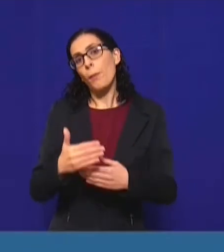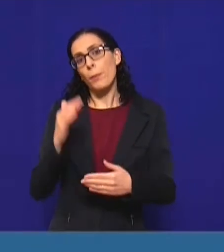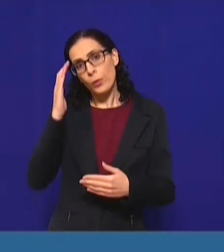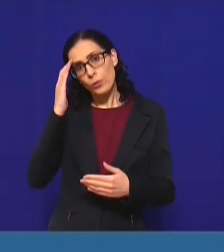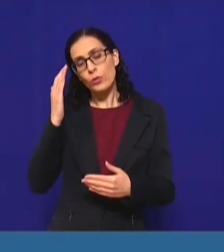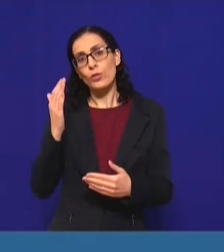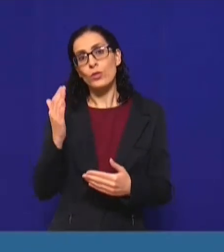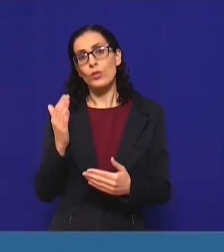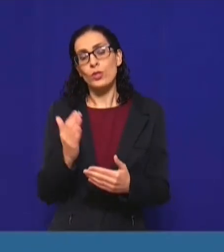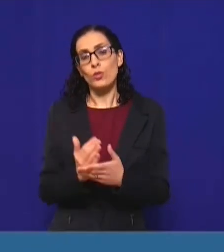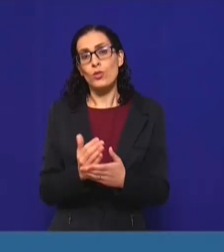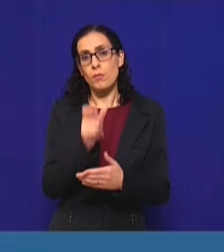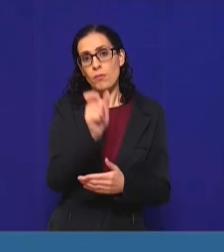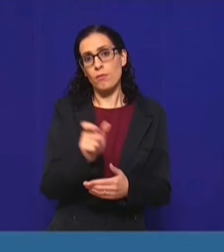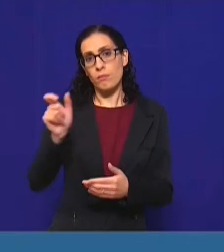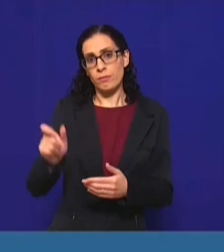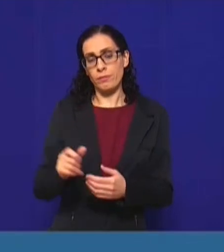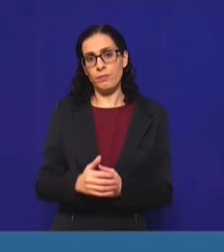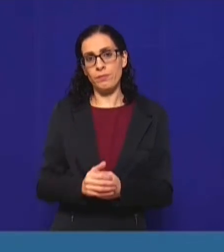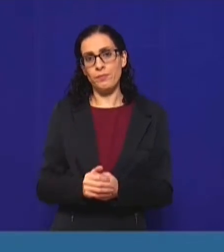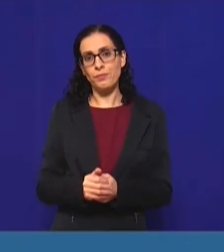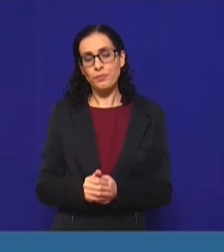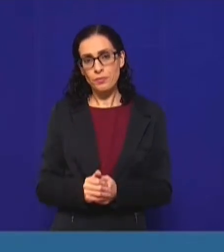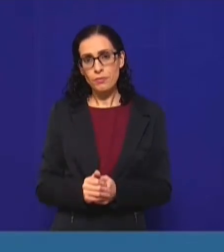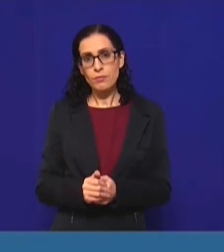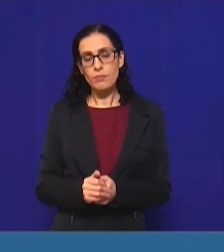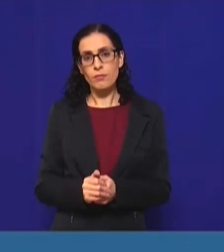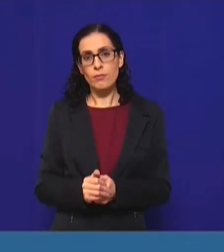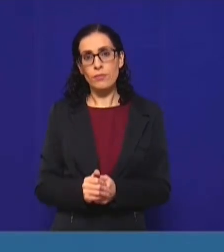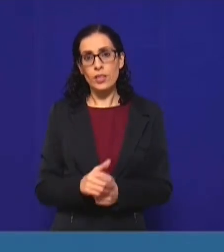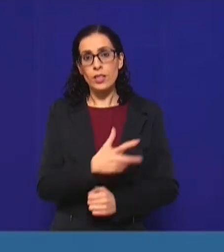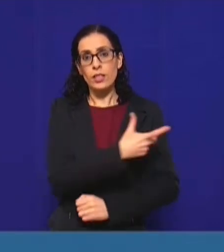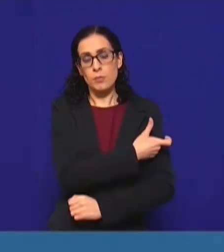dawn il-persuni li huma wkoll permezz tat-tilqim.